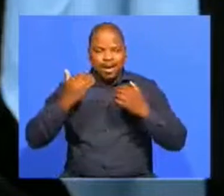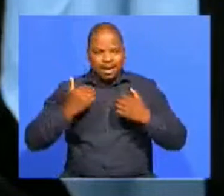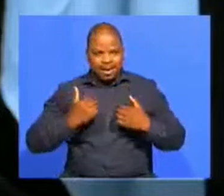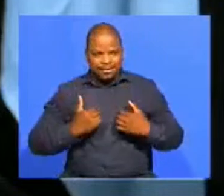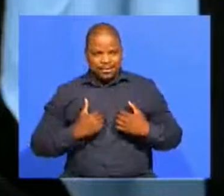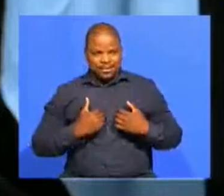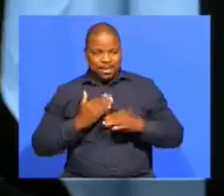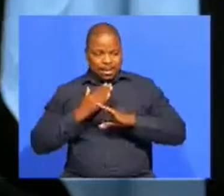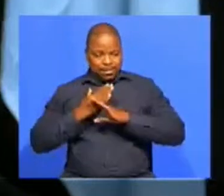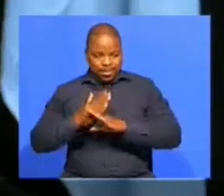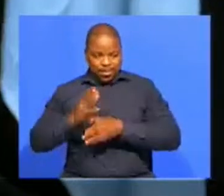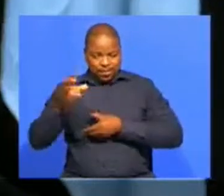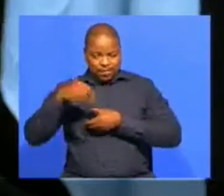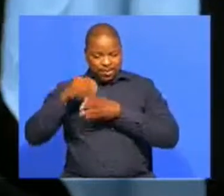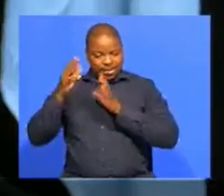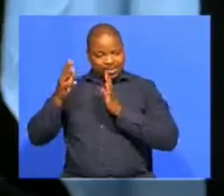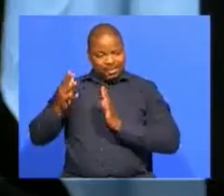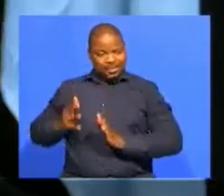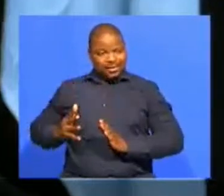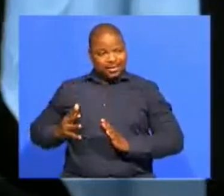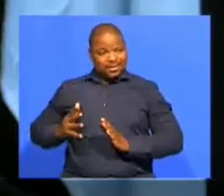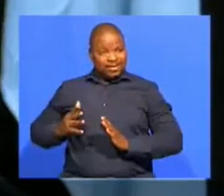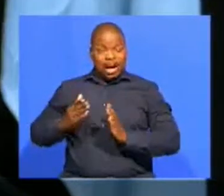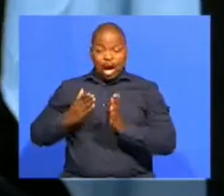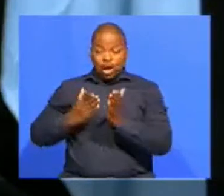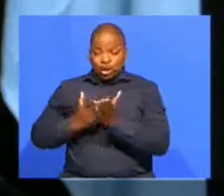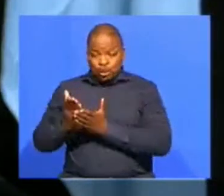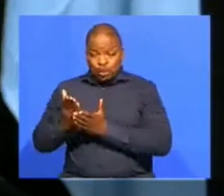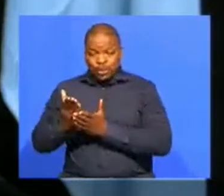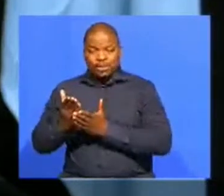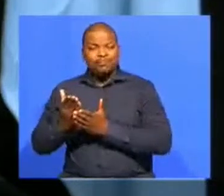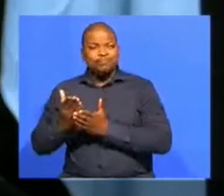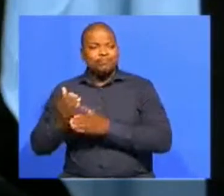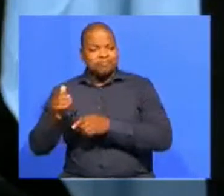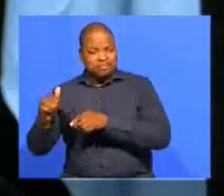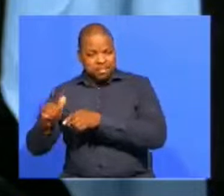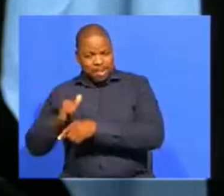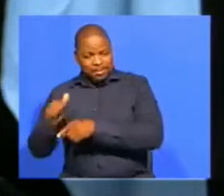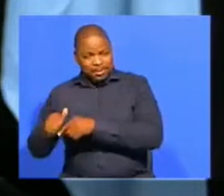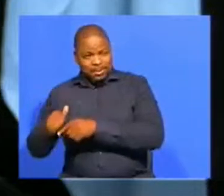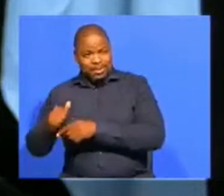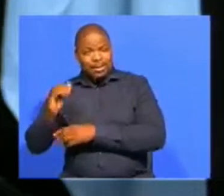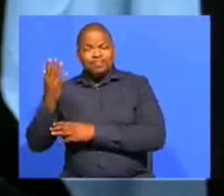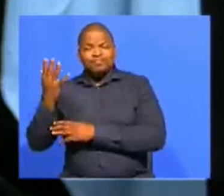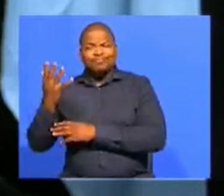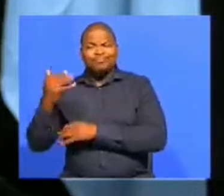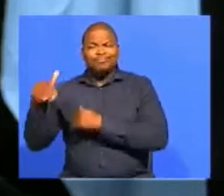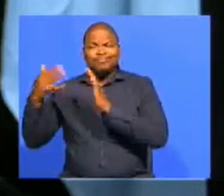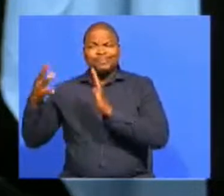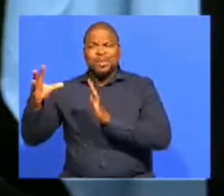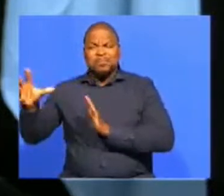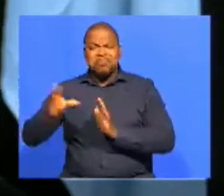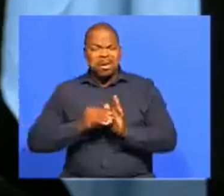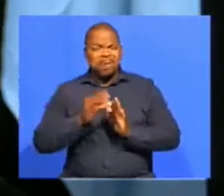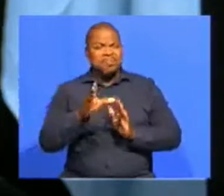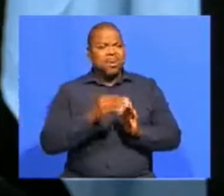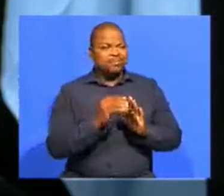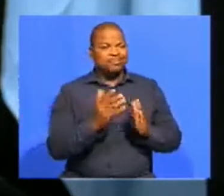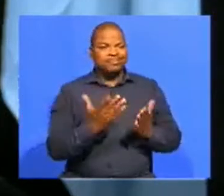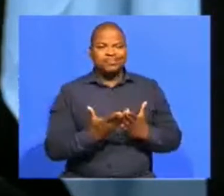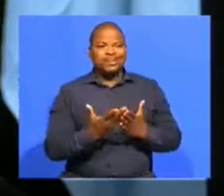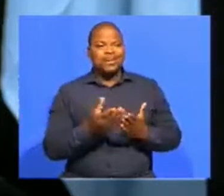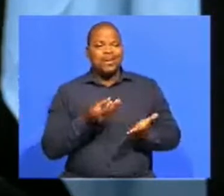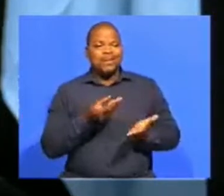you're protecting investors and ensuring bad actors stay out. You don't want the player who's just coming in to get